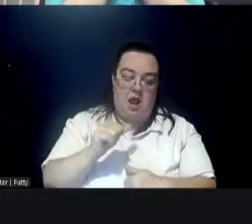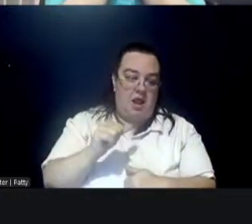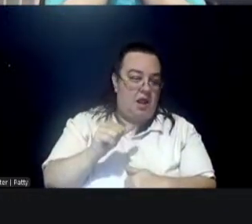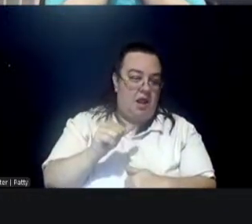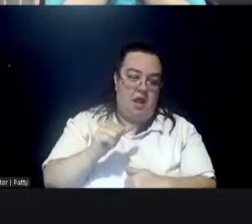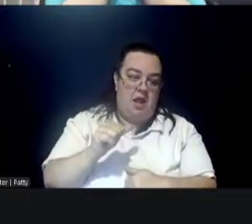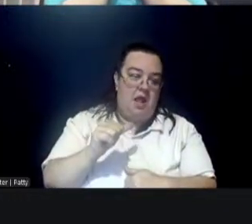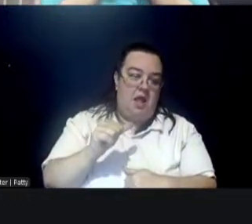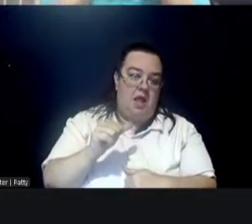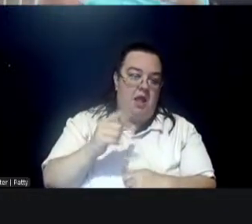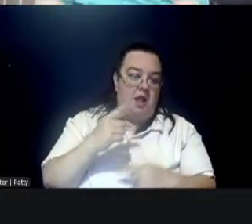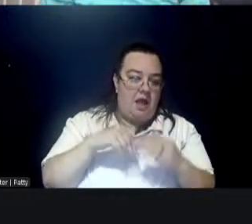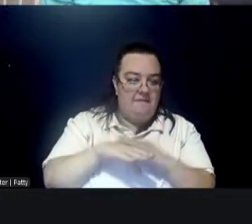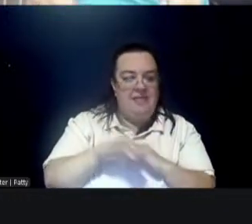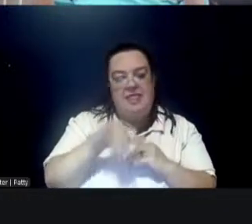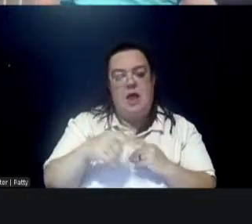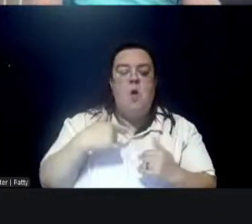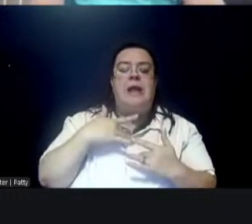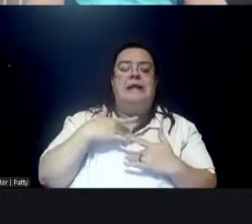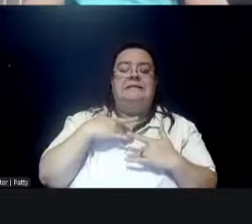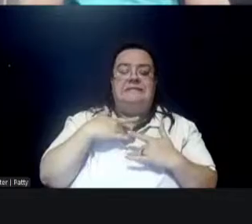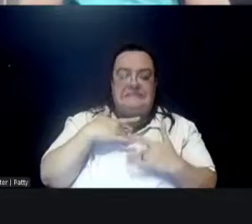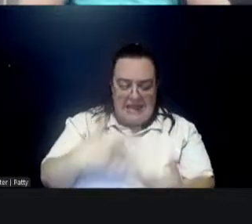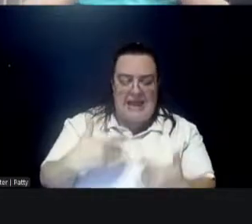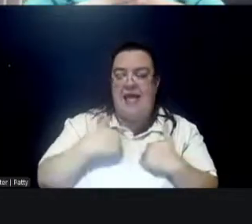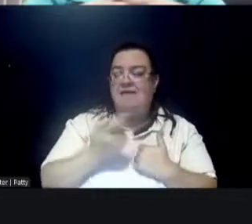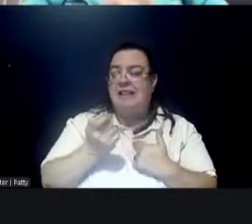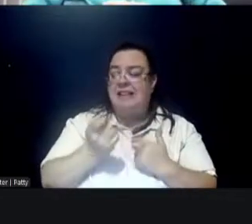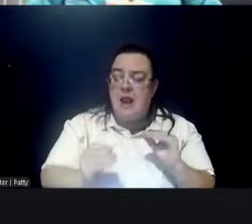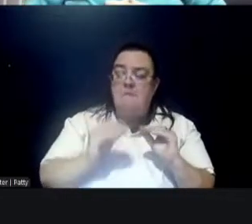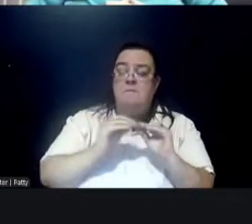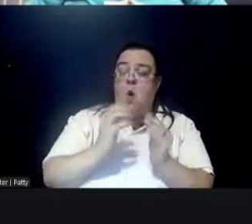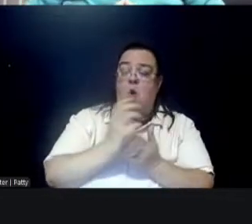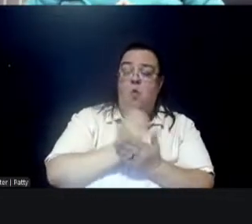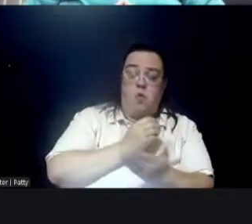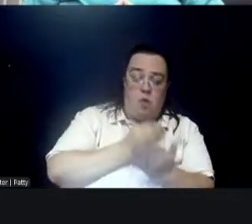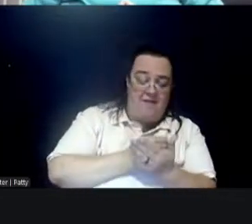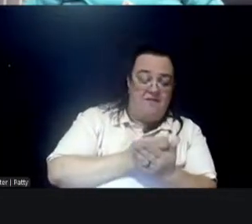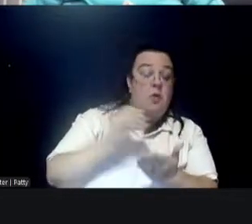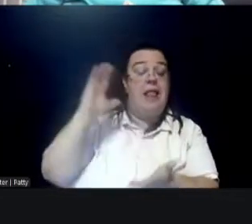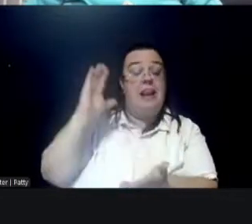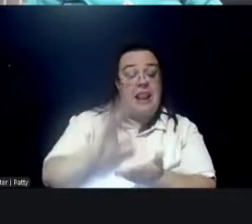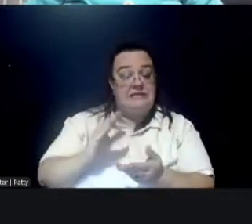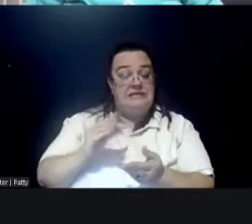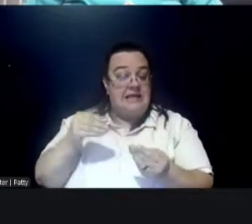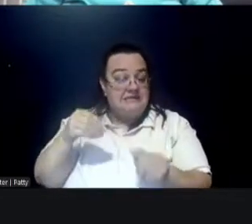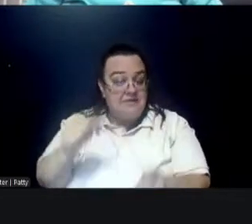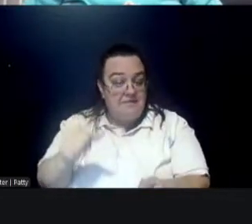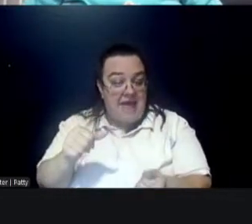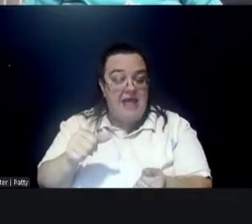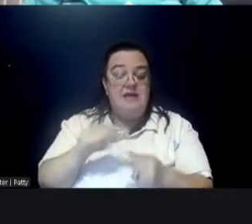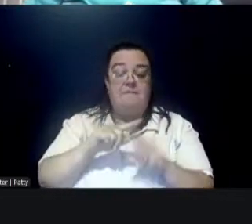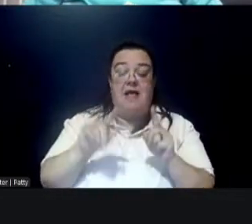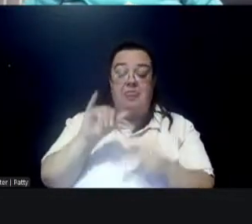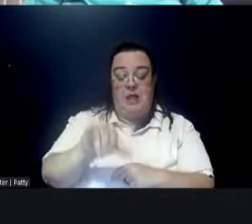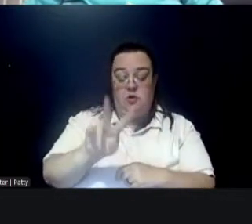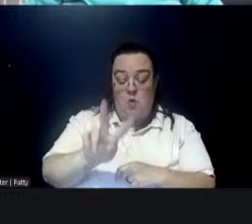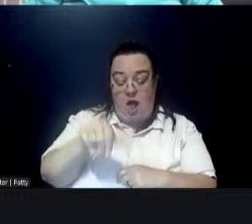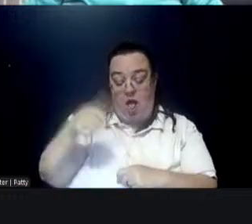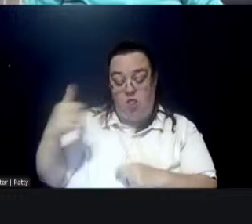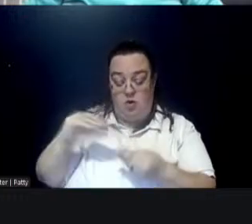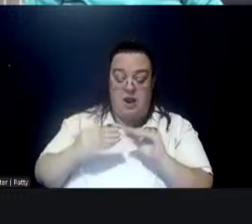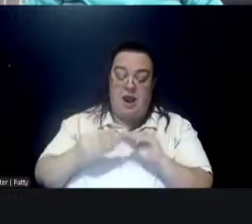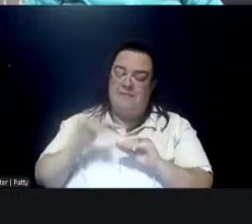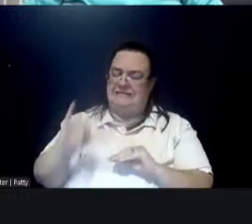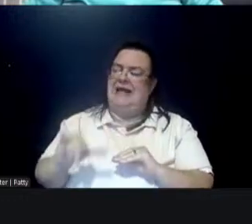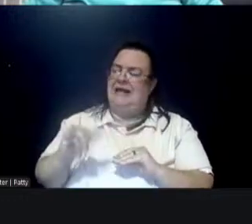are coming with a little bit more revenue and a little less expense, but those two other numbers are very